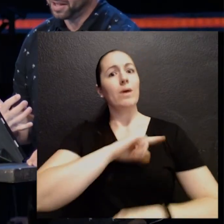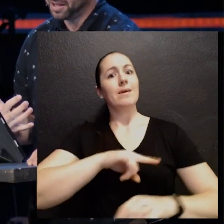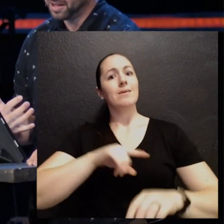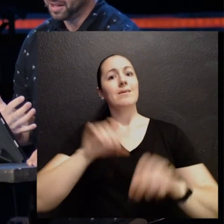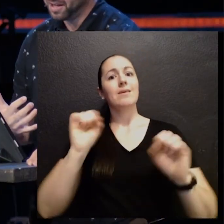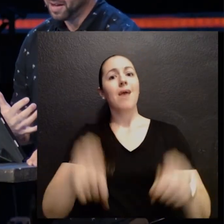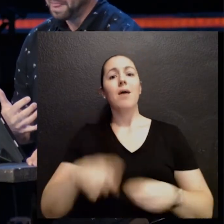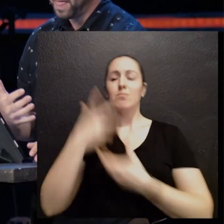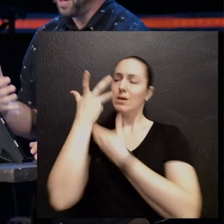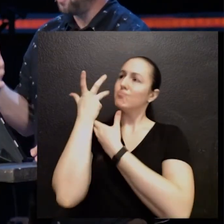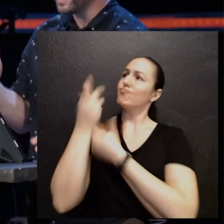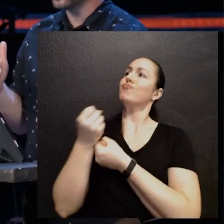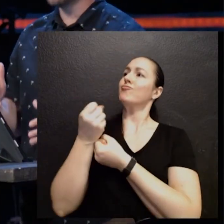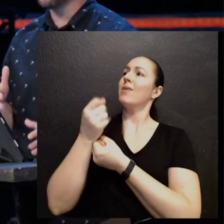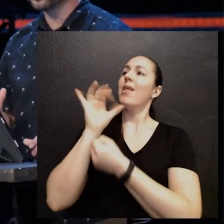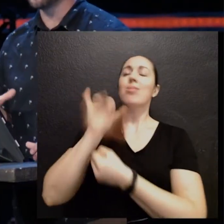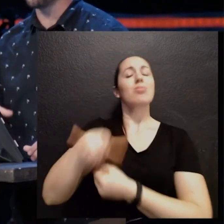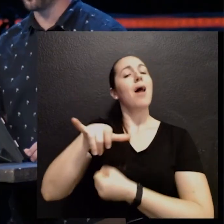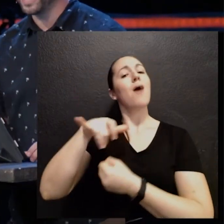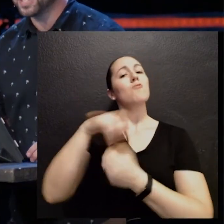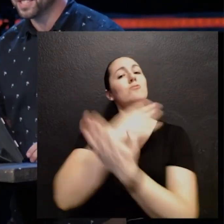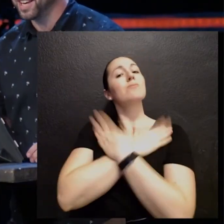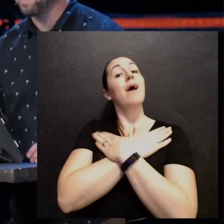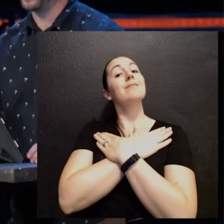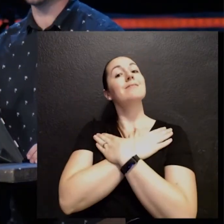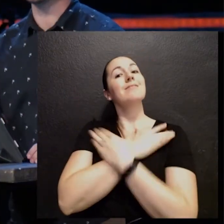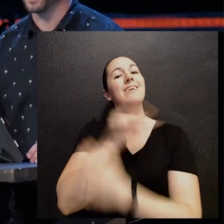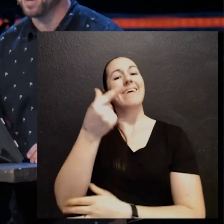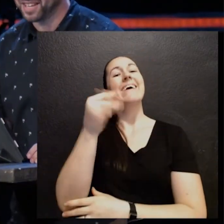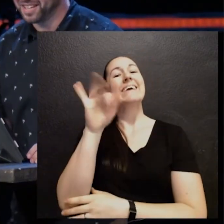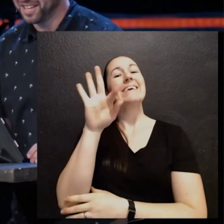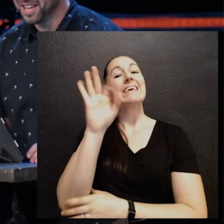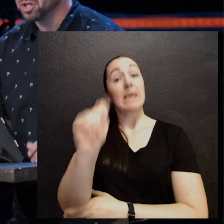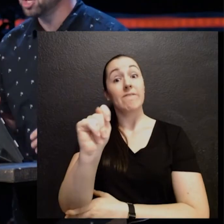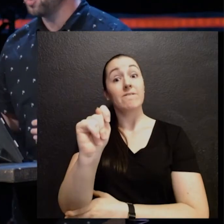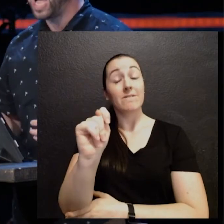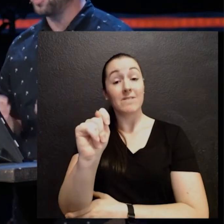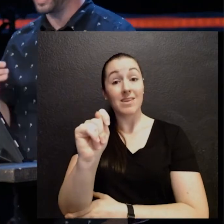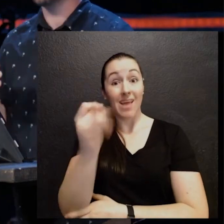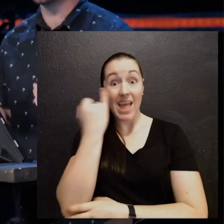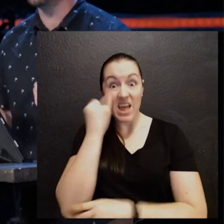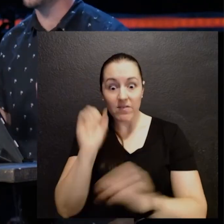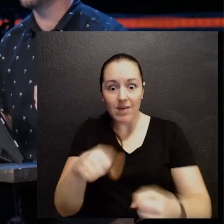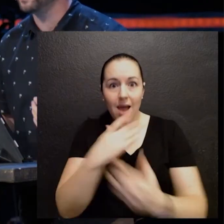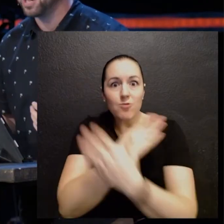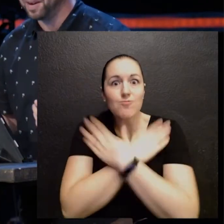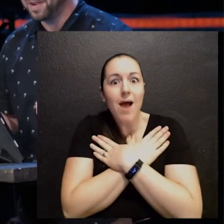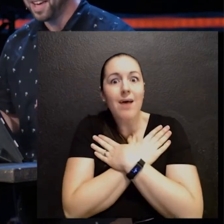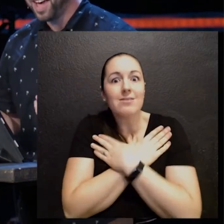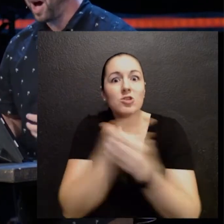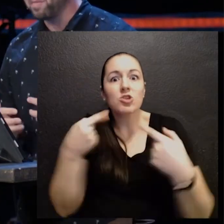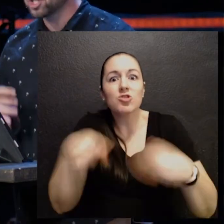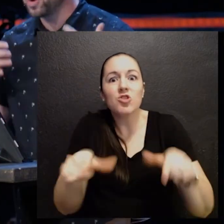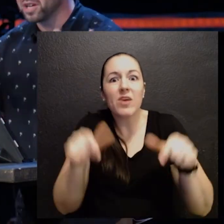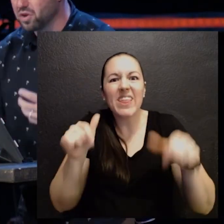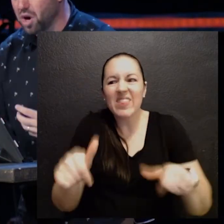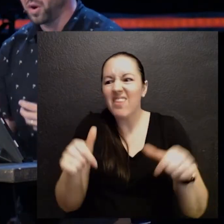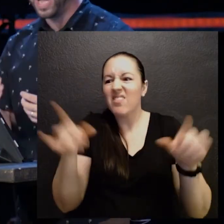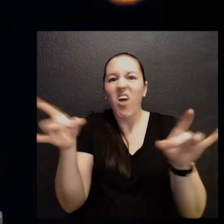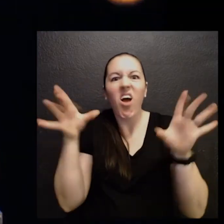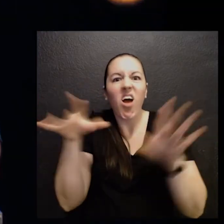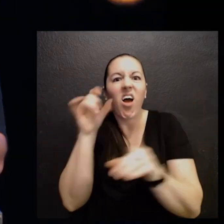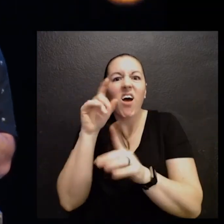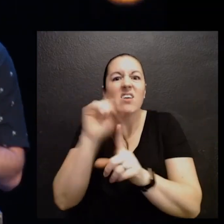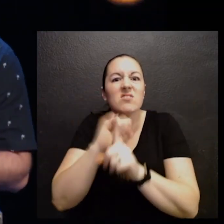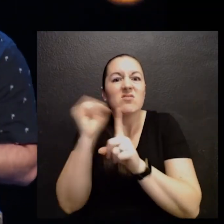gift. If we can learn to rest in a pandemic, do you know how healthy we could become, how much we could grow,